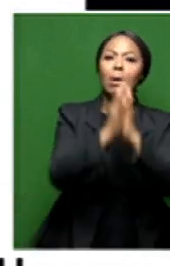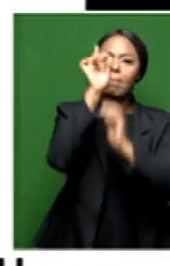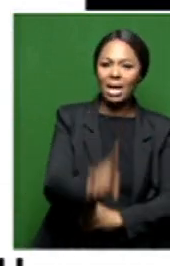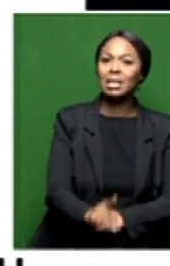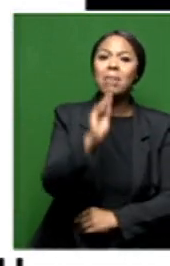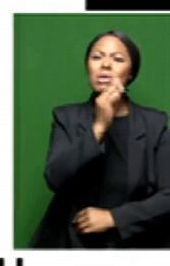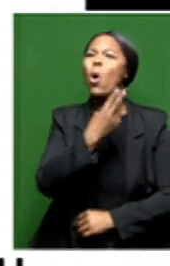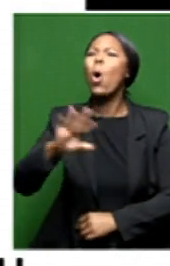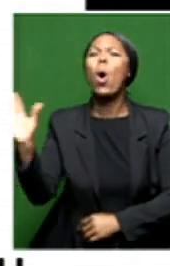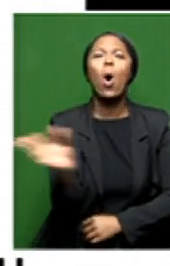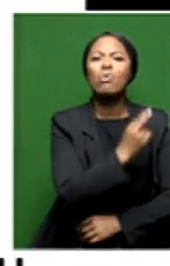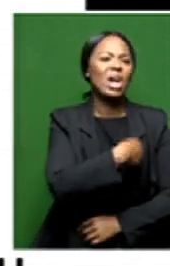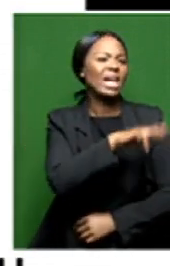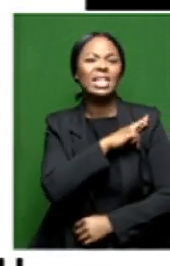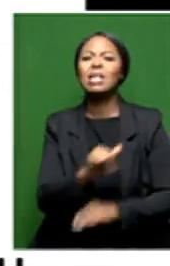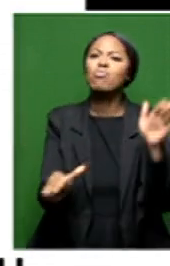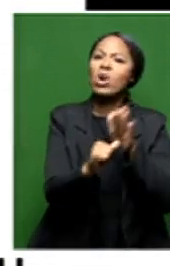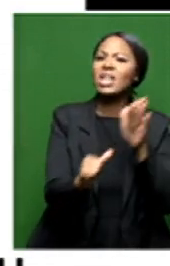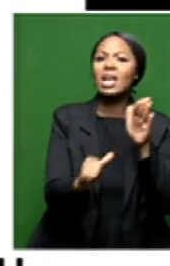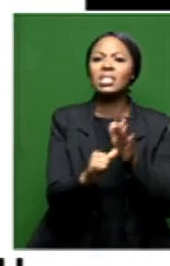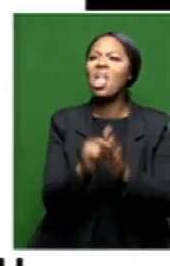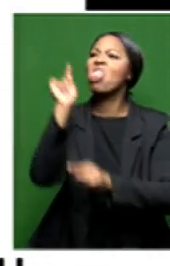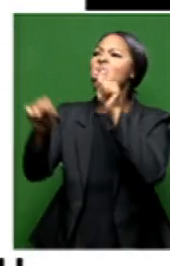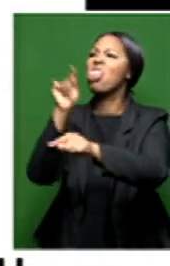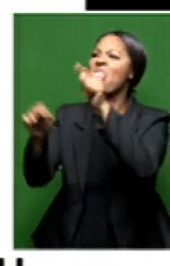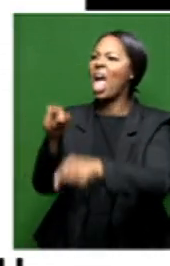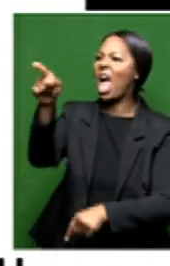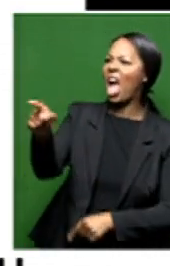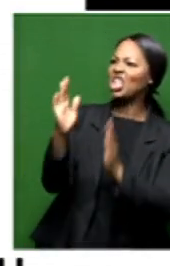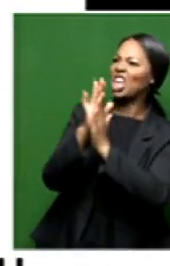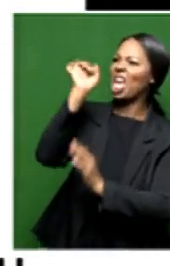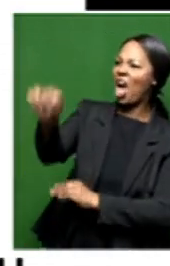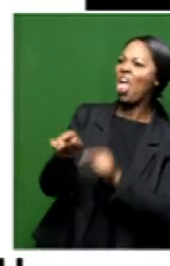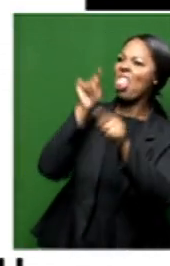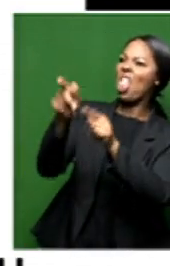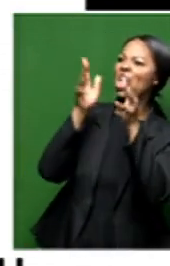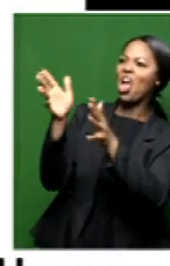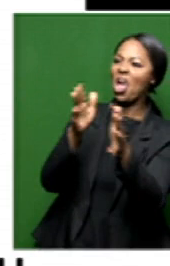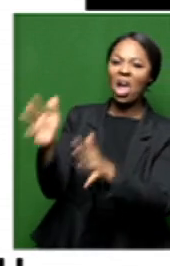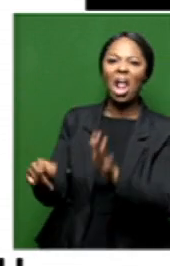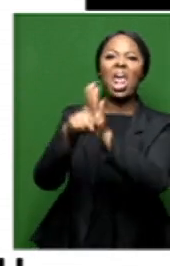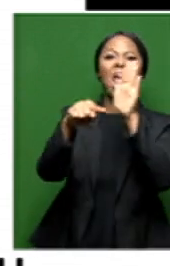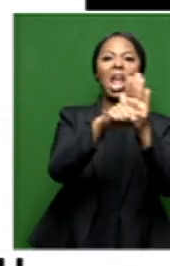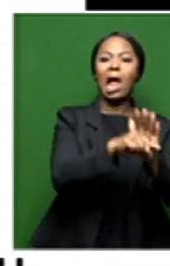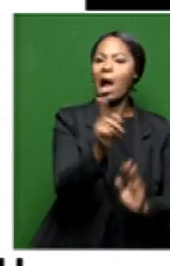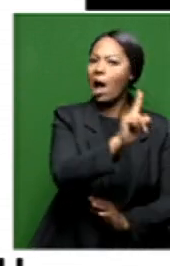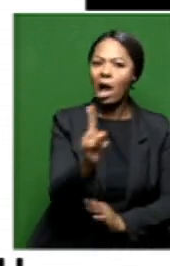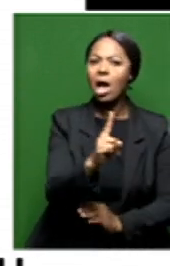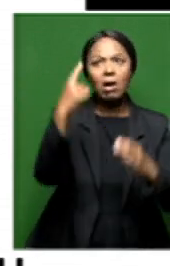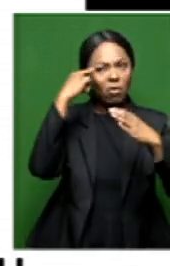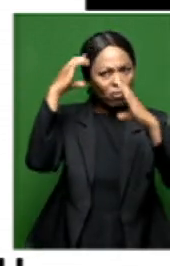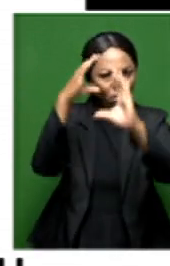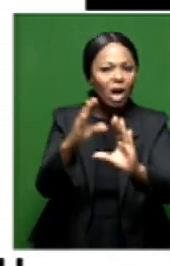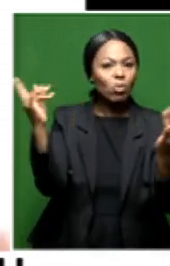matter. Instead of spending time criticizing each other, we'd rather spend time on the ground and transform the lives of people.